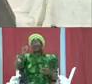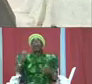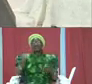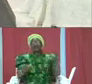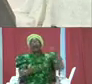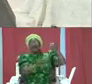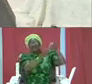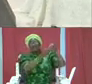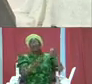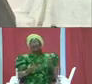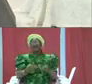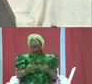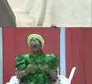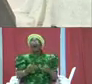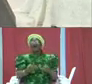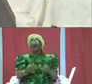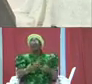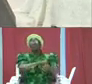speed.